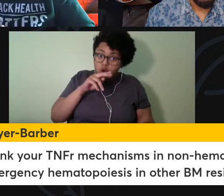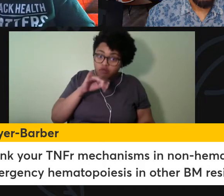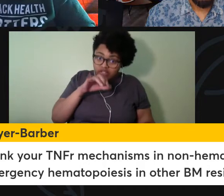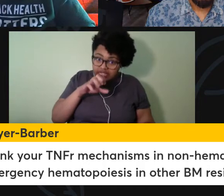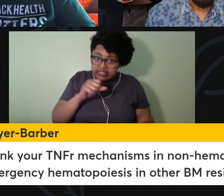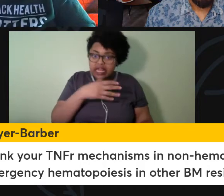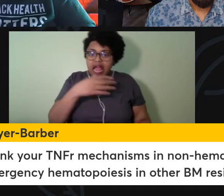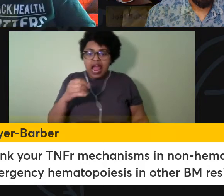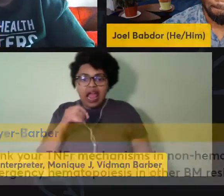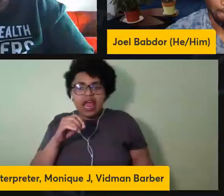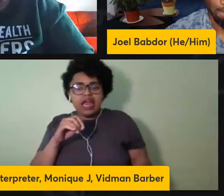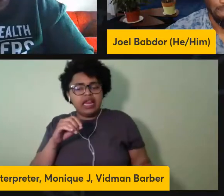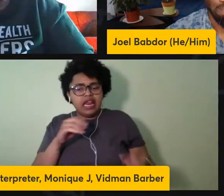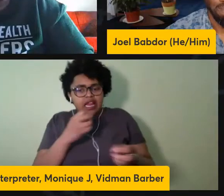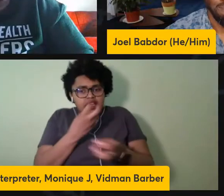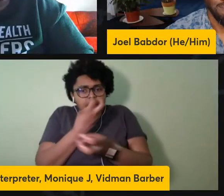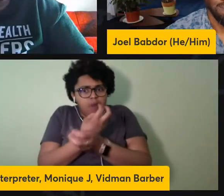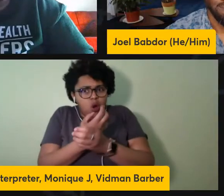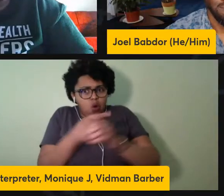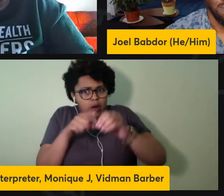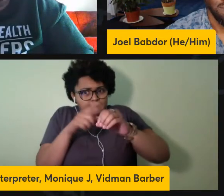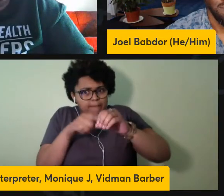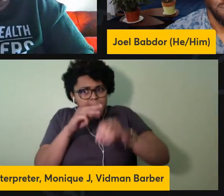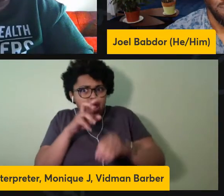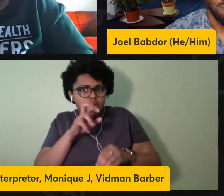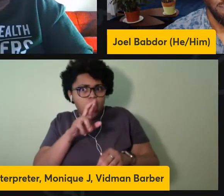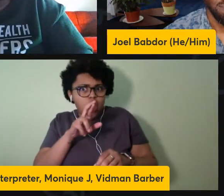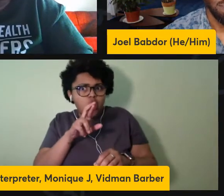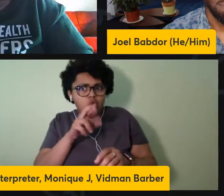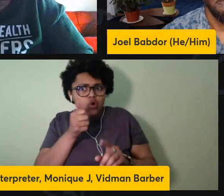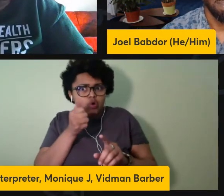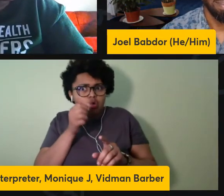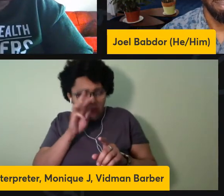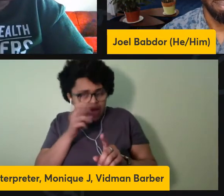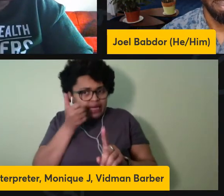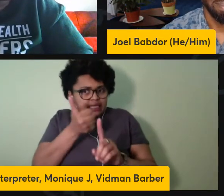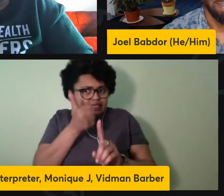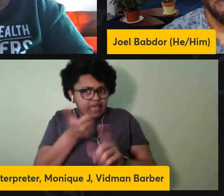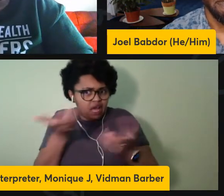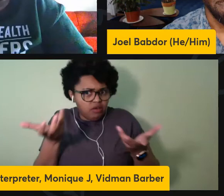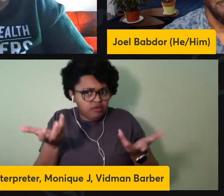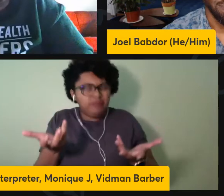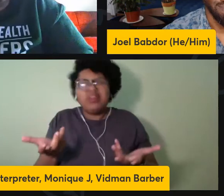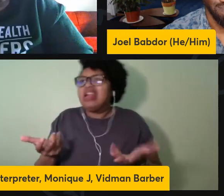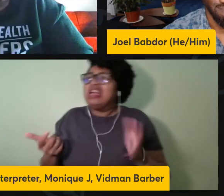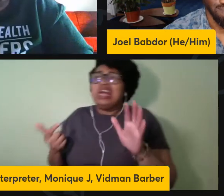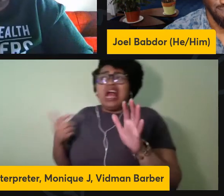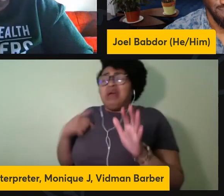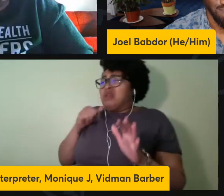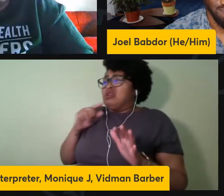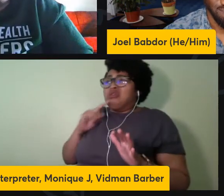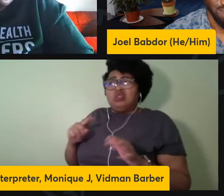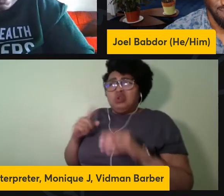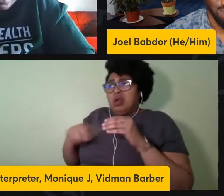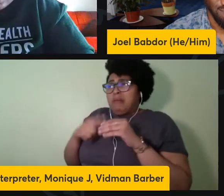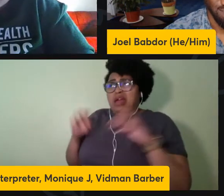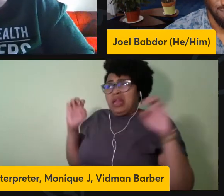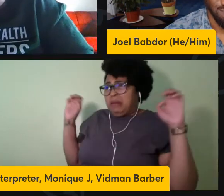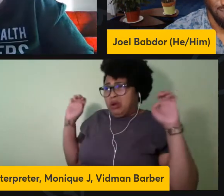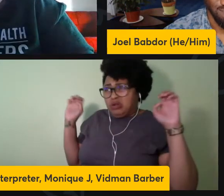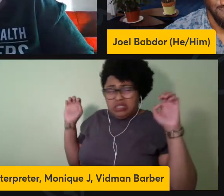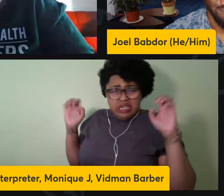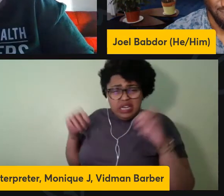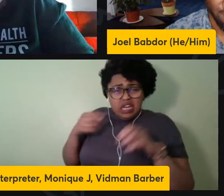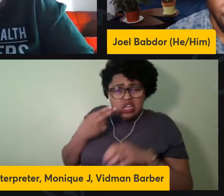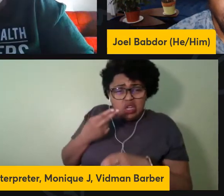That's a great question. So I'm not too familiar on emergent I'm sorry, what?